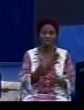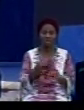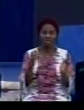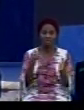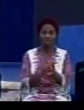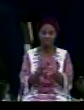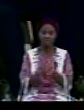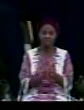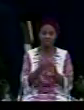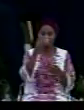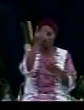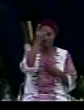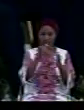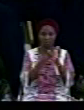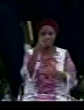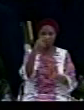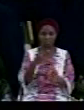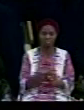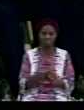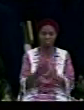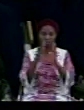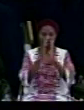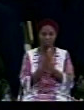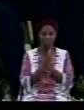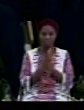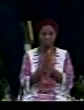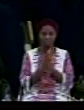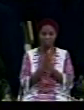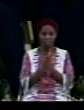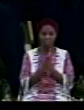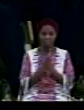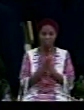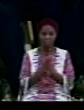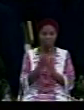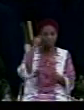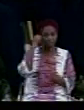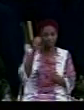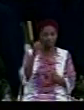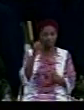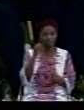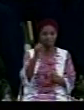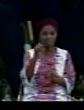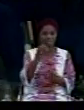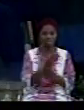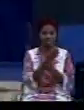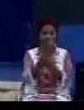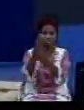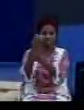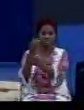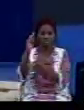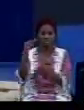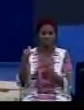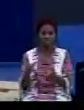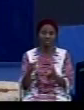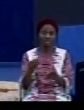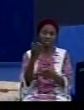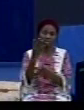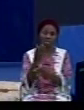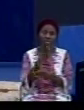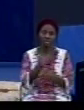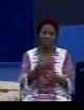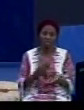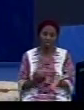in Jesus' name. He took him by the right hand and lifted him